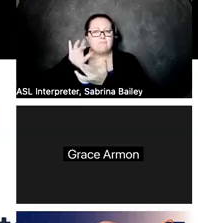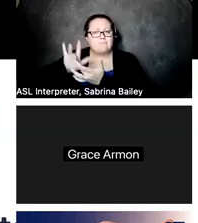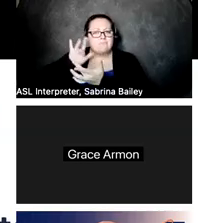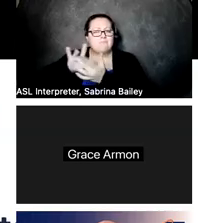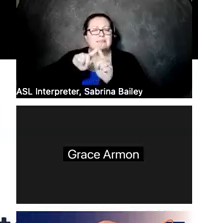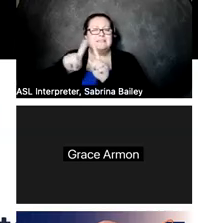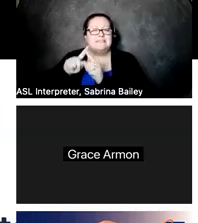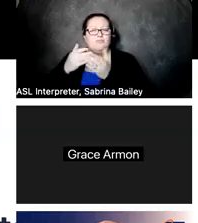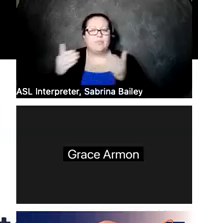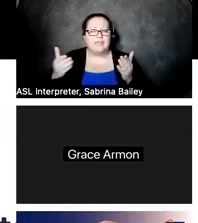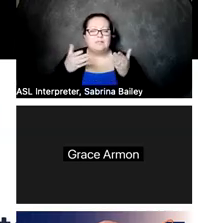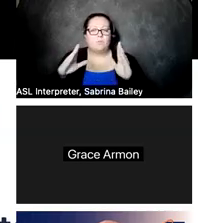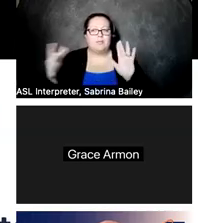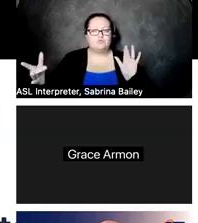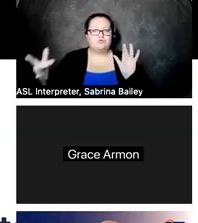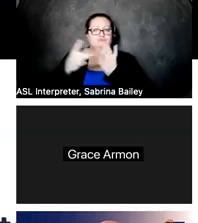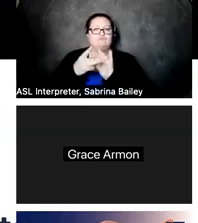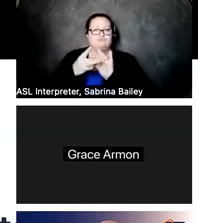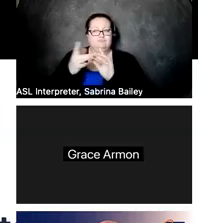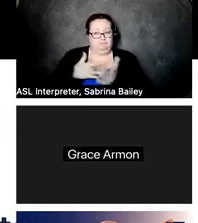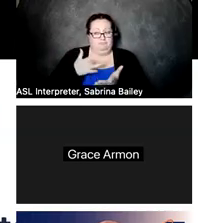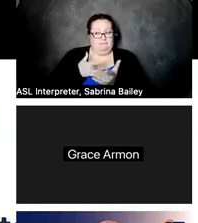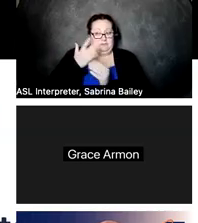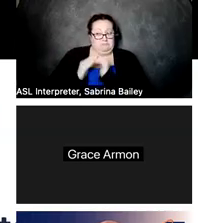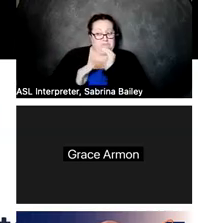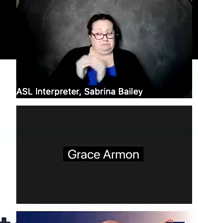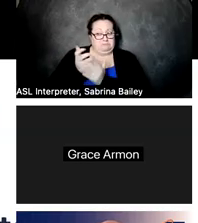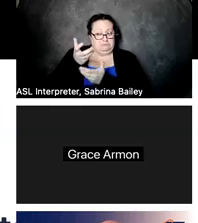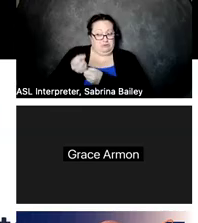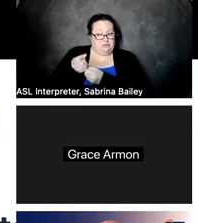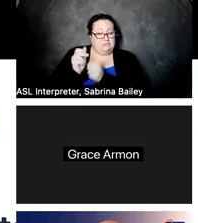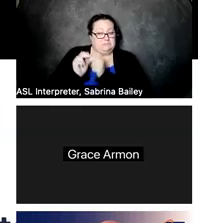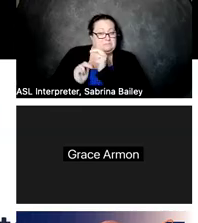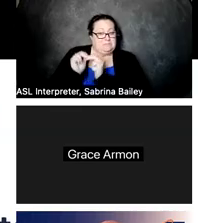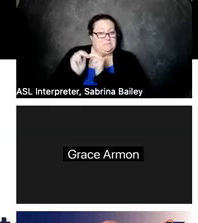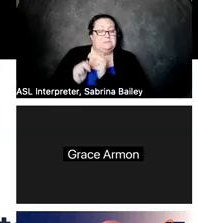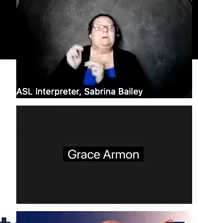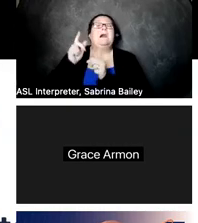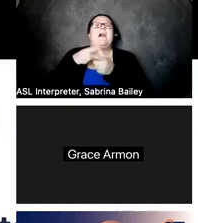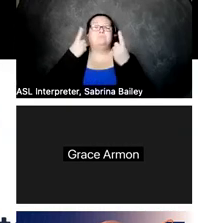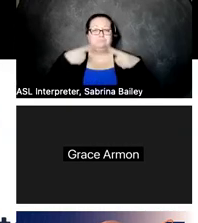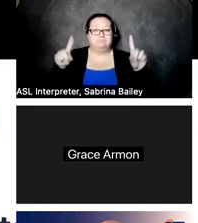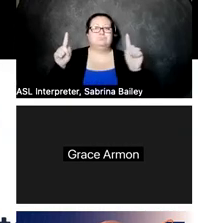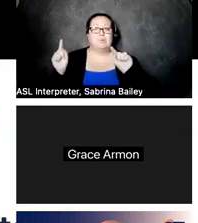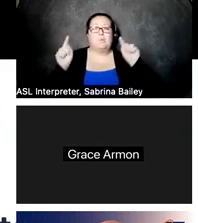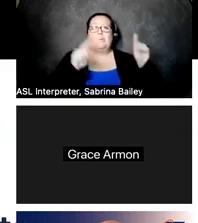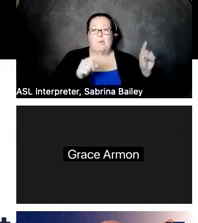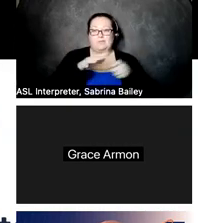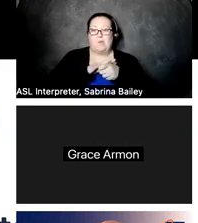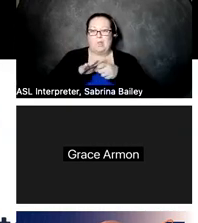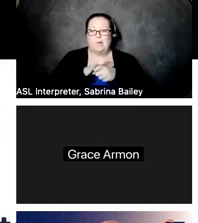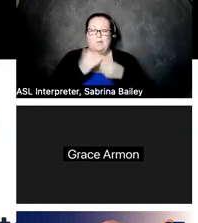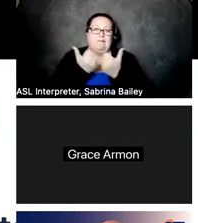different ways to make him feel uncomfortable, to build that trust. So eventually they did get to go to a local gaming